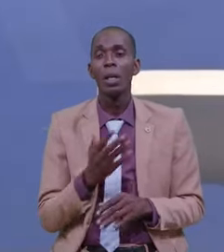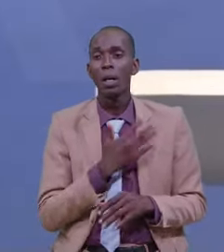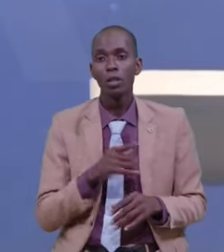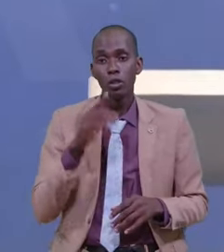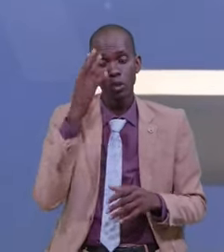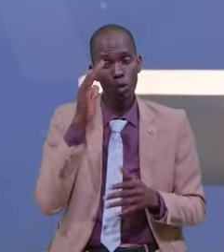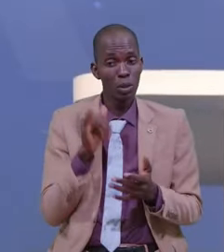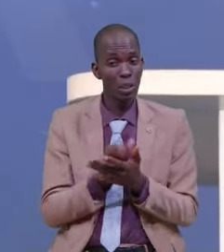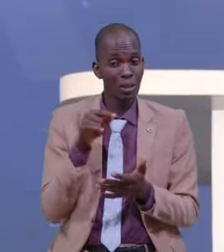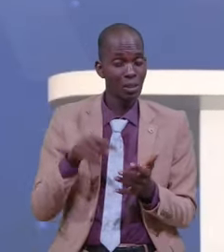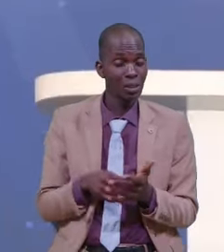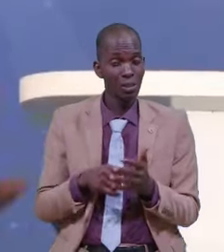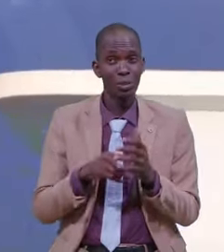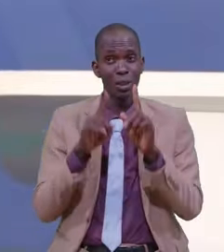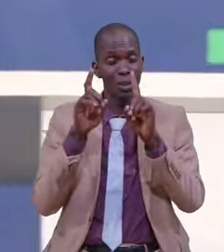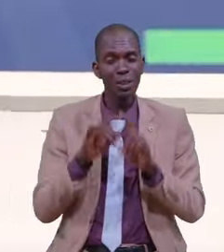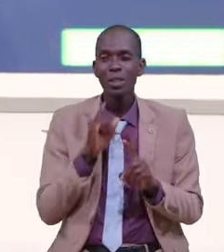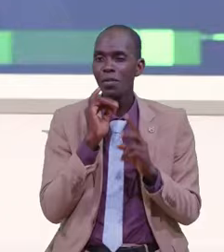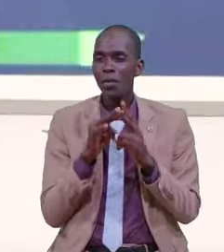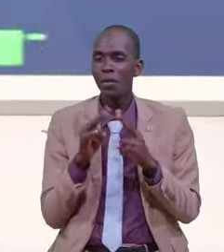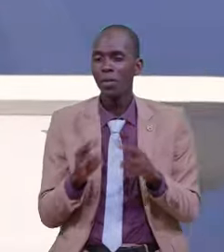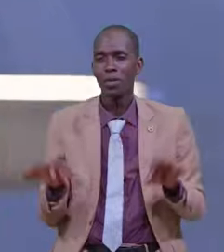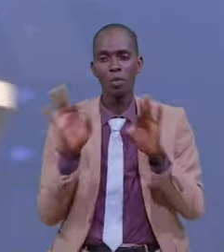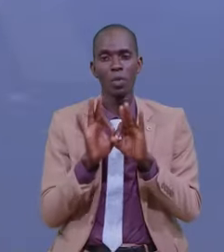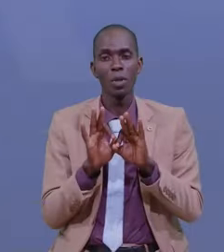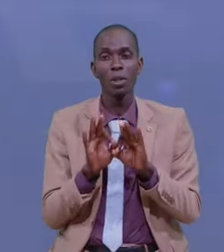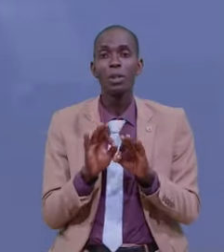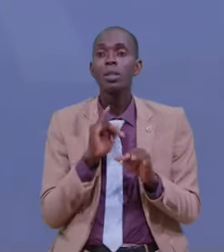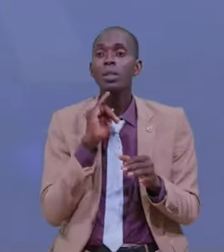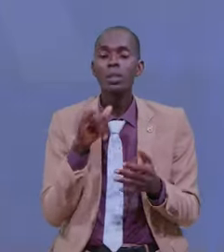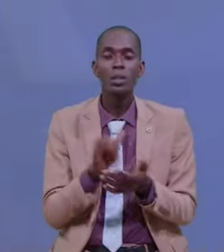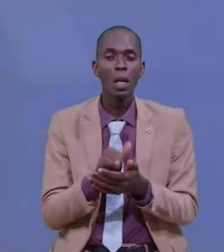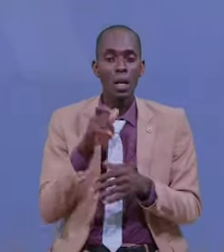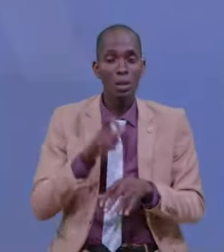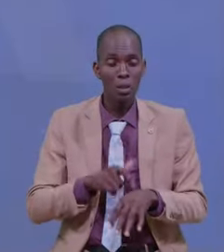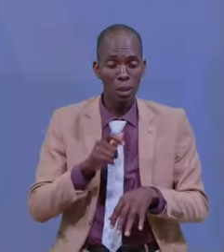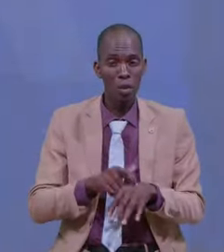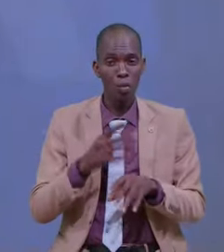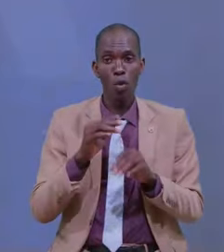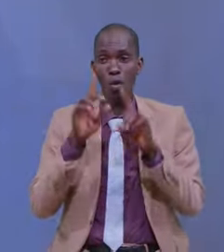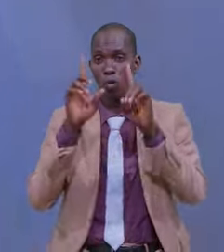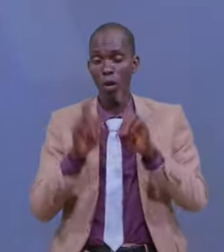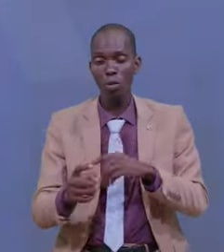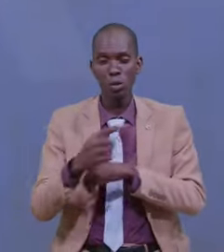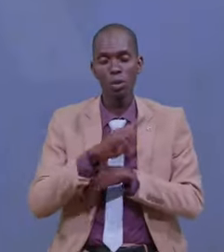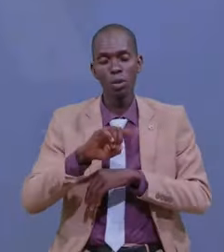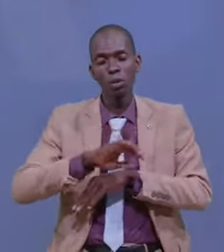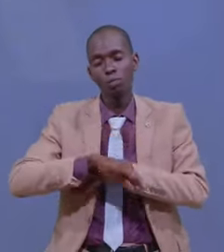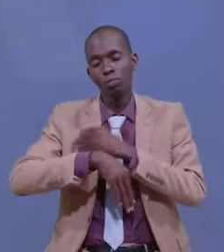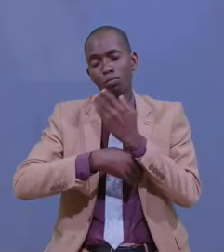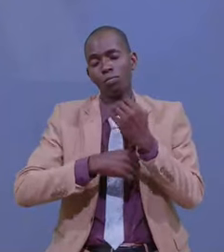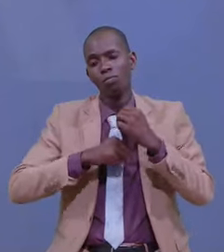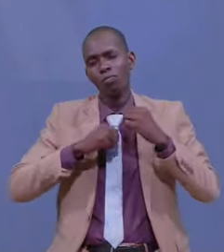remarkable exam. And it's at that time you wake up in the morning and sickness knocks at